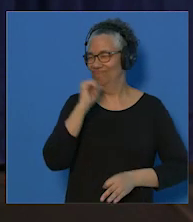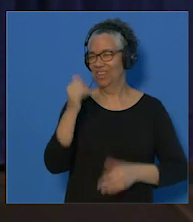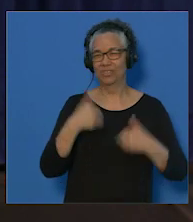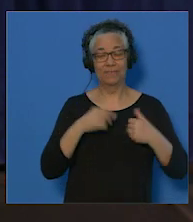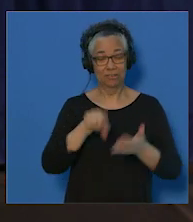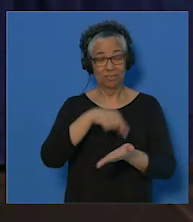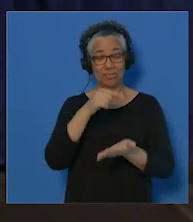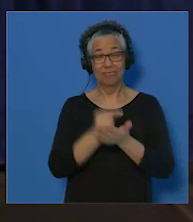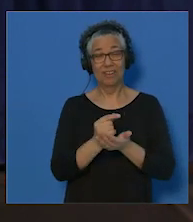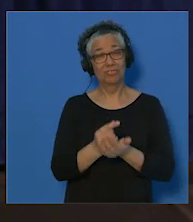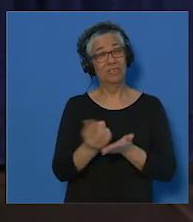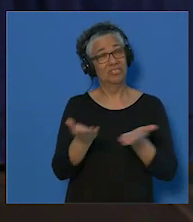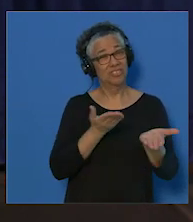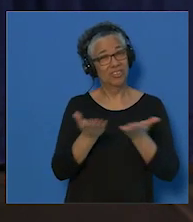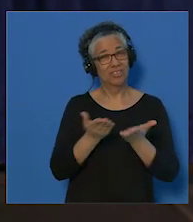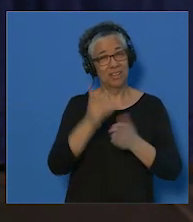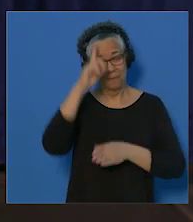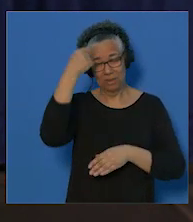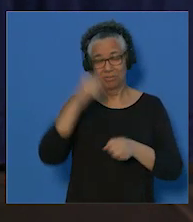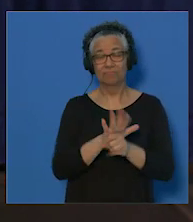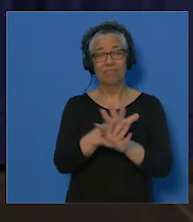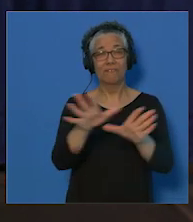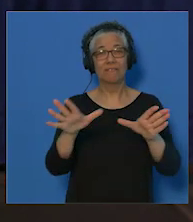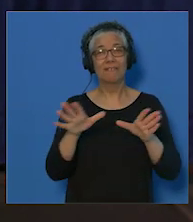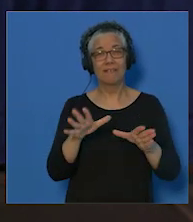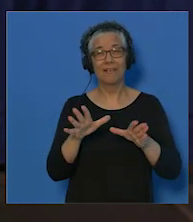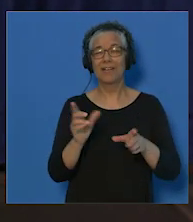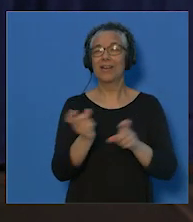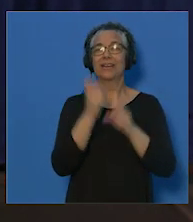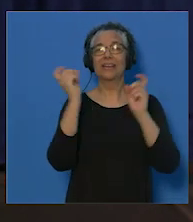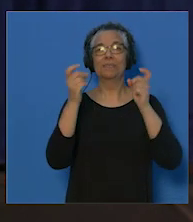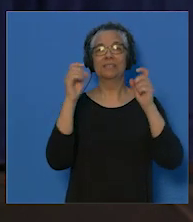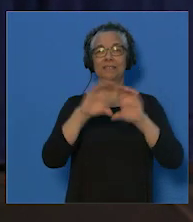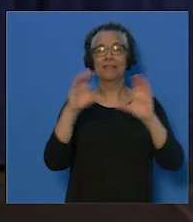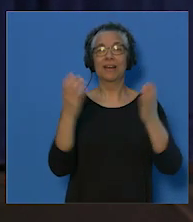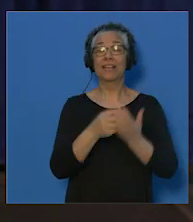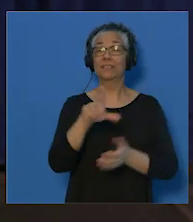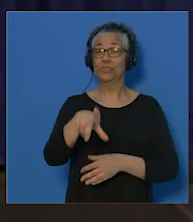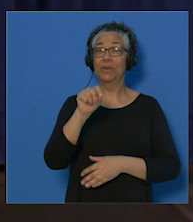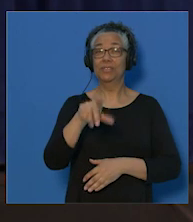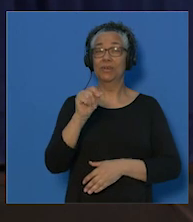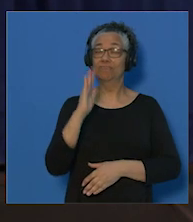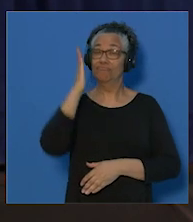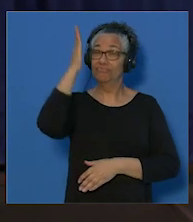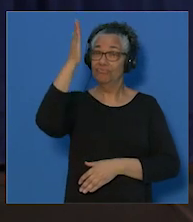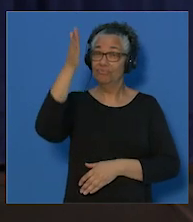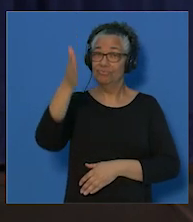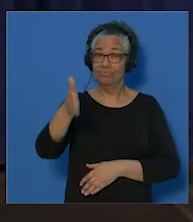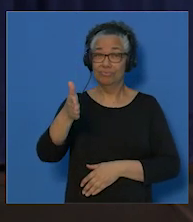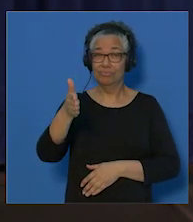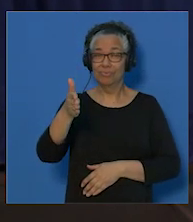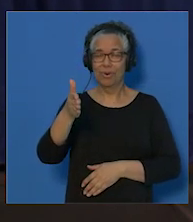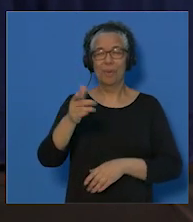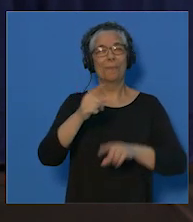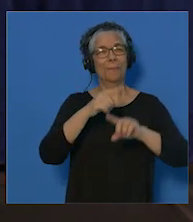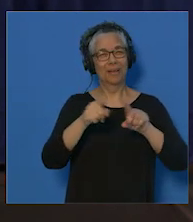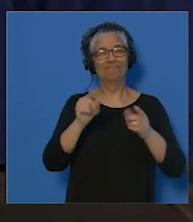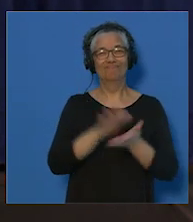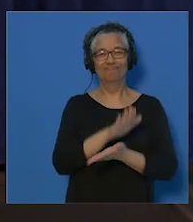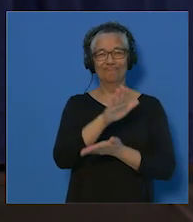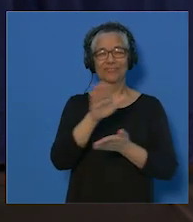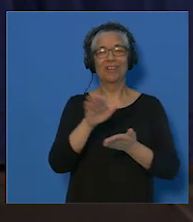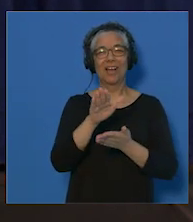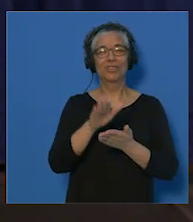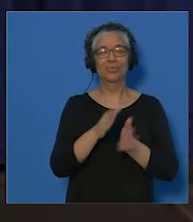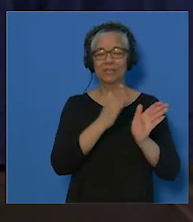this year as a result of COVID-19. They will be celebrating the class of 2020 at a future date. However, the college will be putting